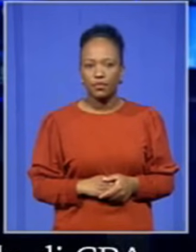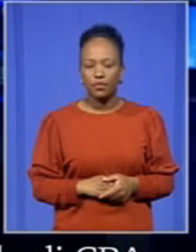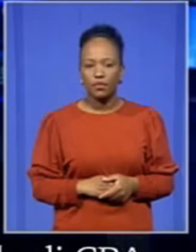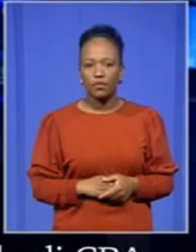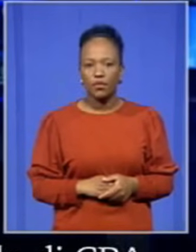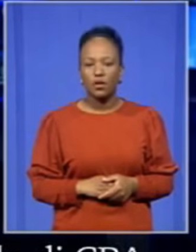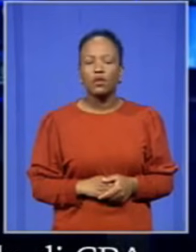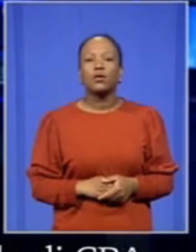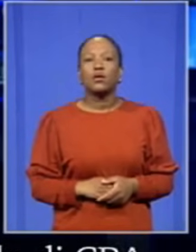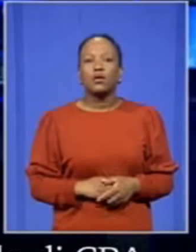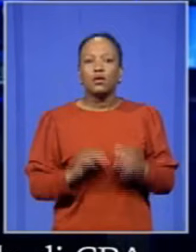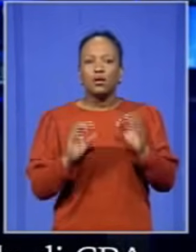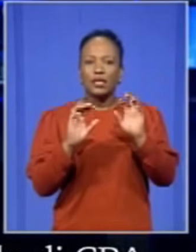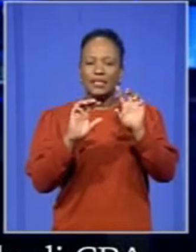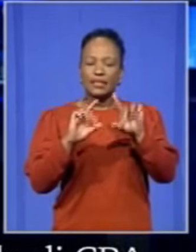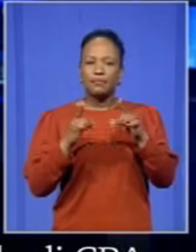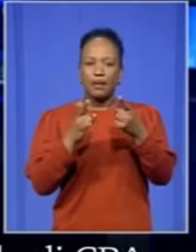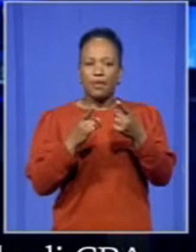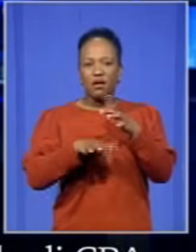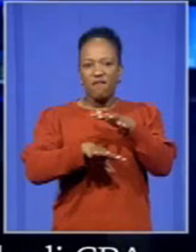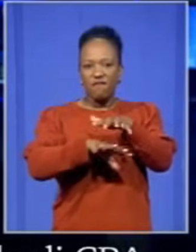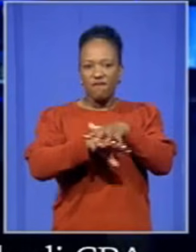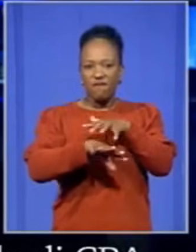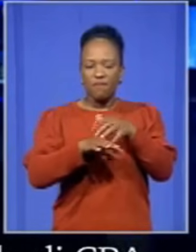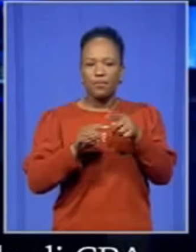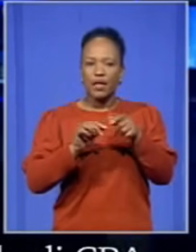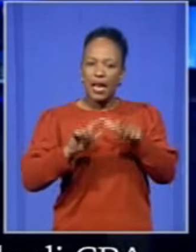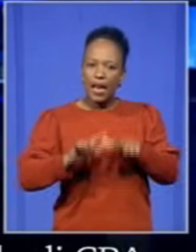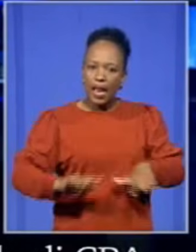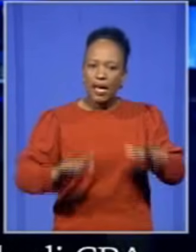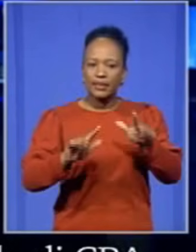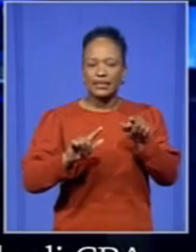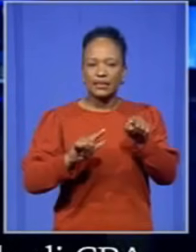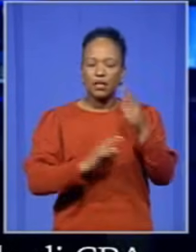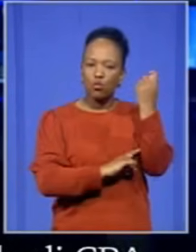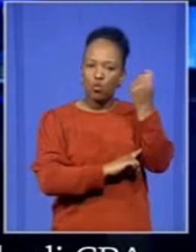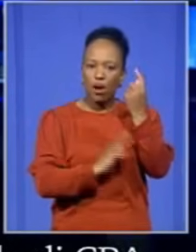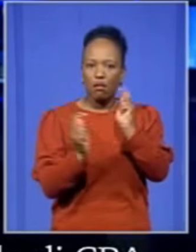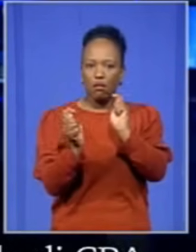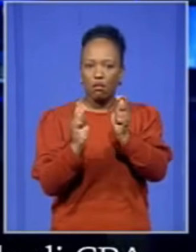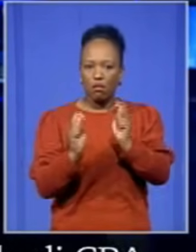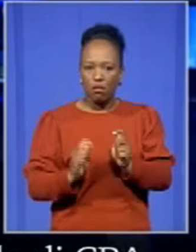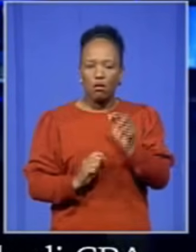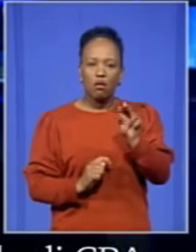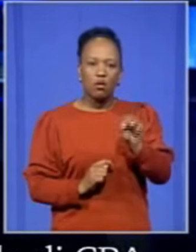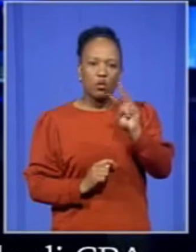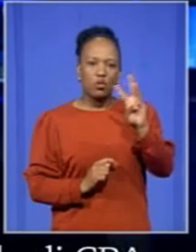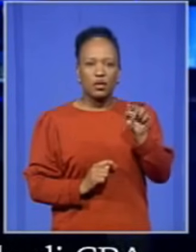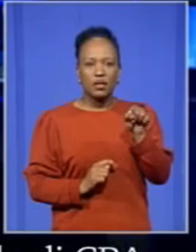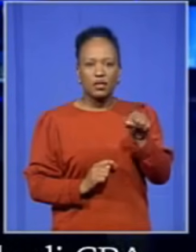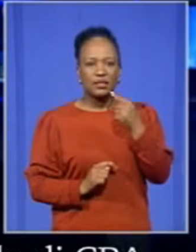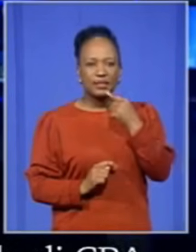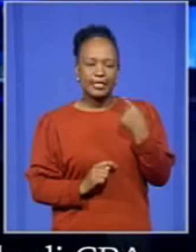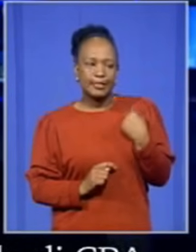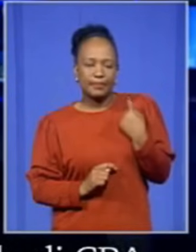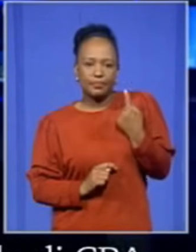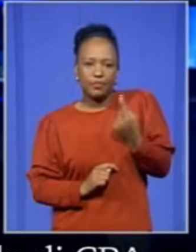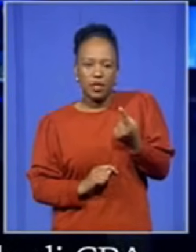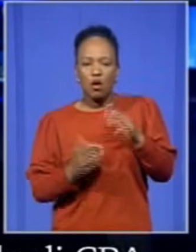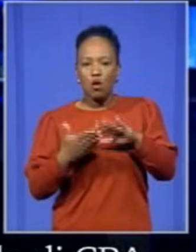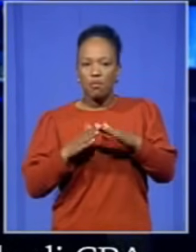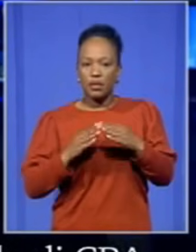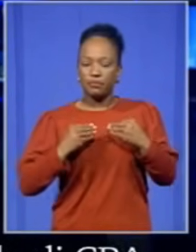Lefapha la temothuo ka bo ya mafatshe le tlhabololo ya metsemagae kwa profenseng ya North West le amogetse gore ntse le sa ile tlhoko di Community